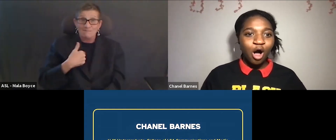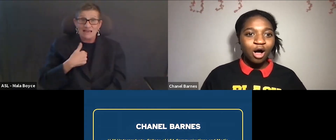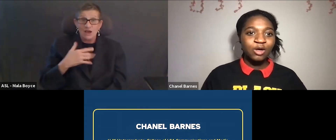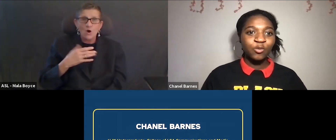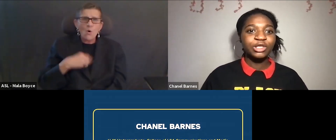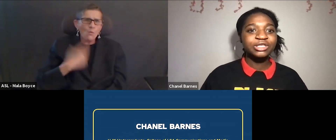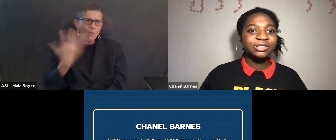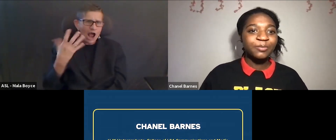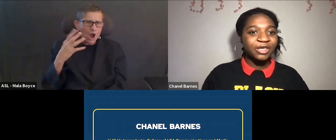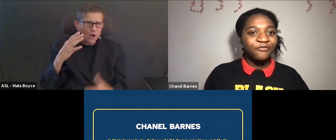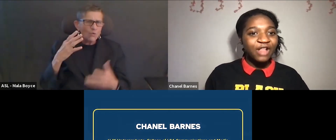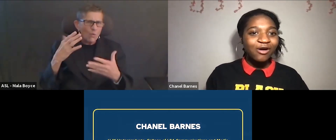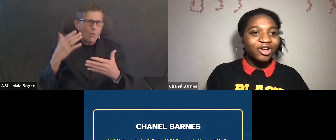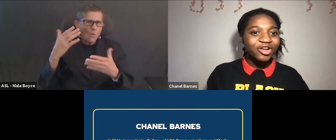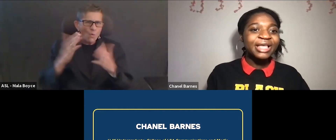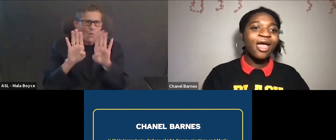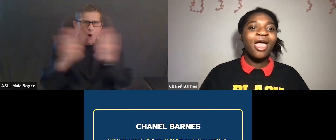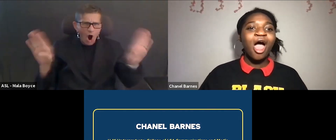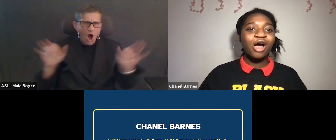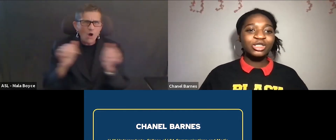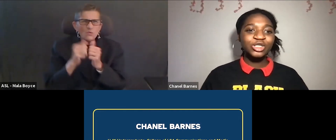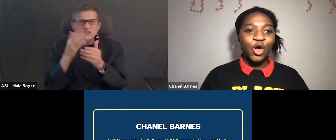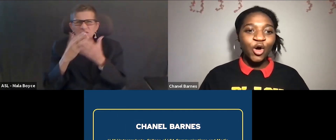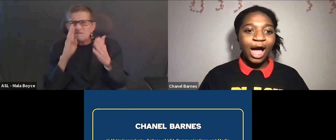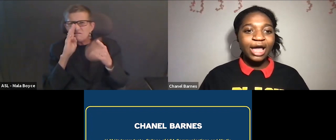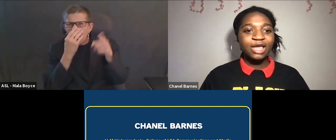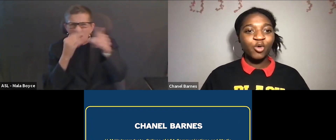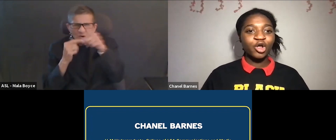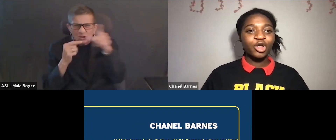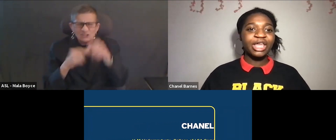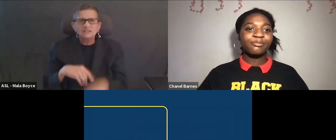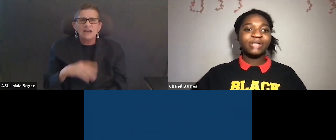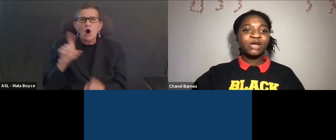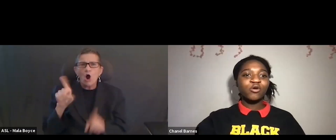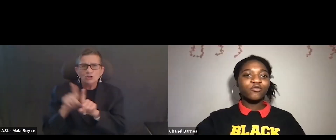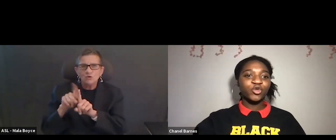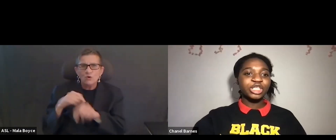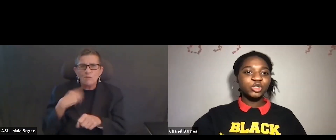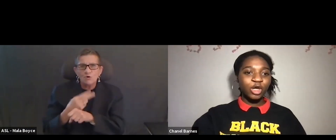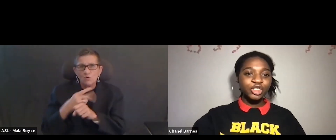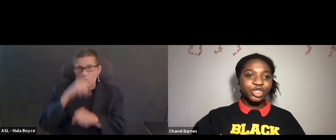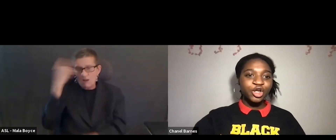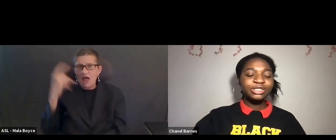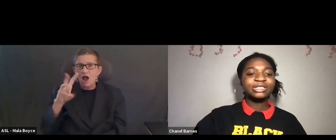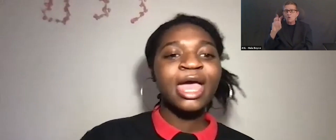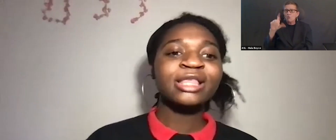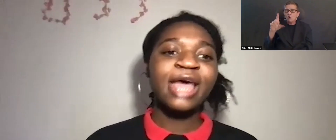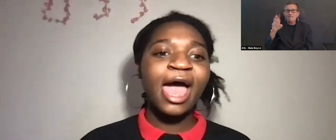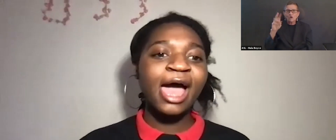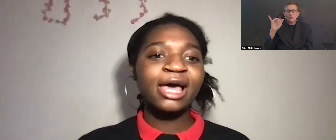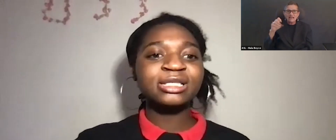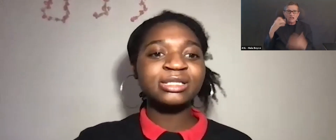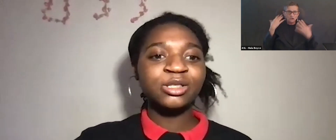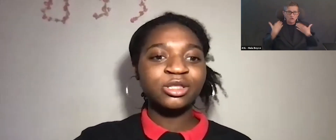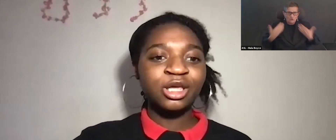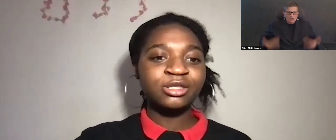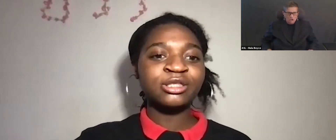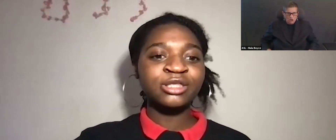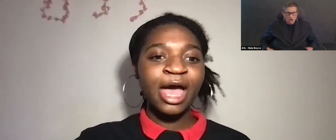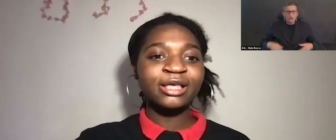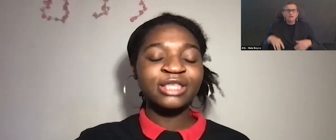white wall with some pink flowers. Also, I am wearing a Black Wolverine sweatshirt that has